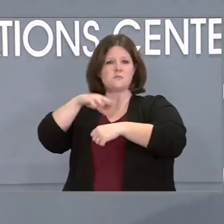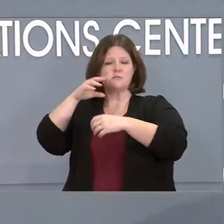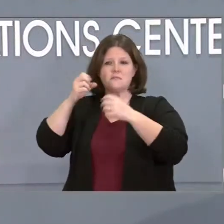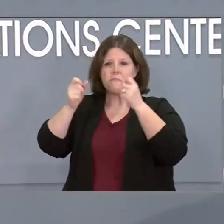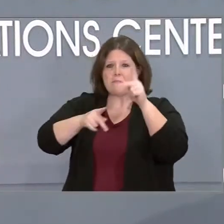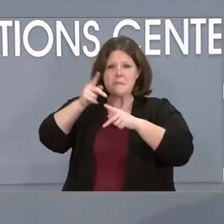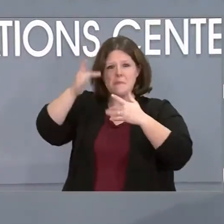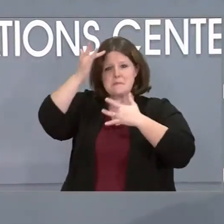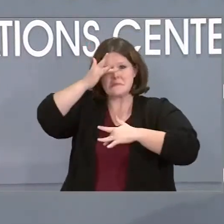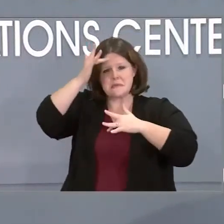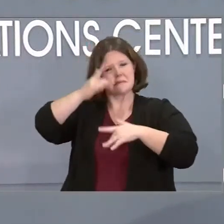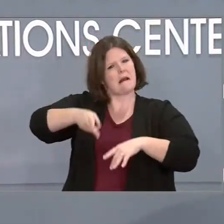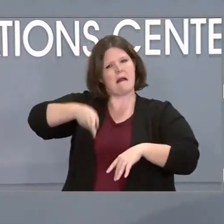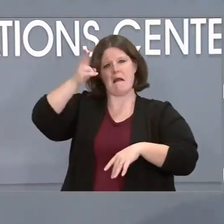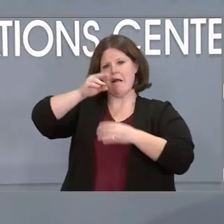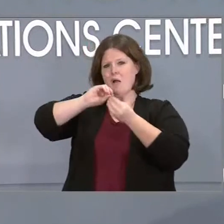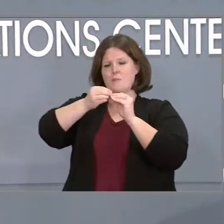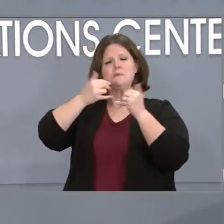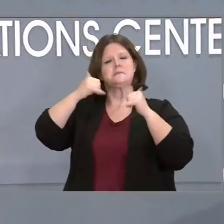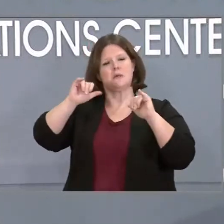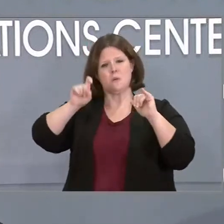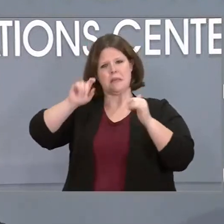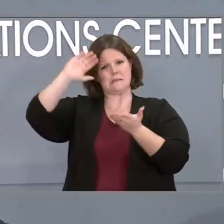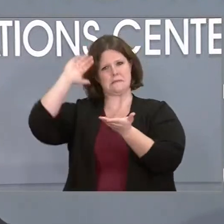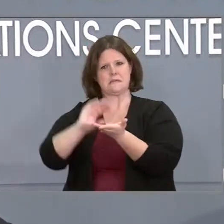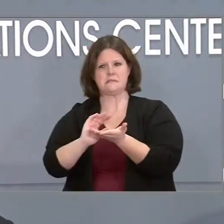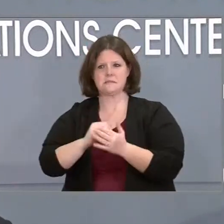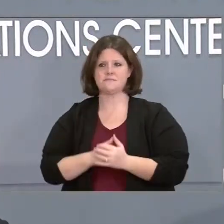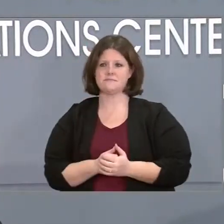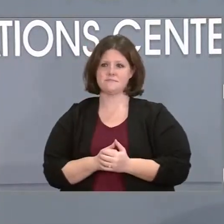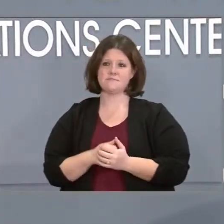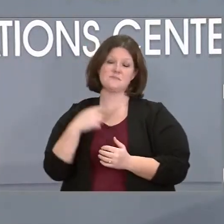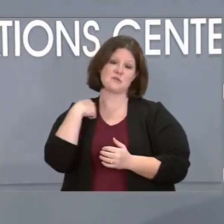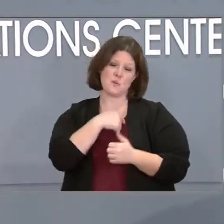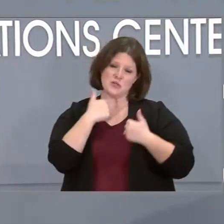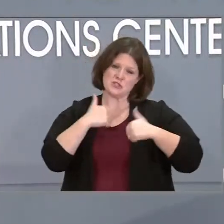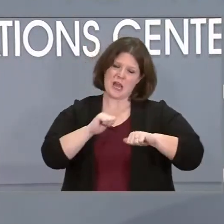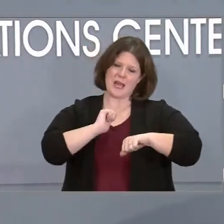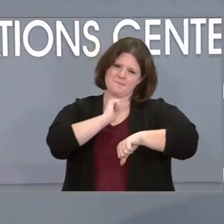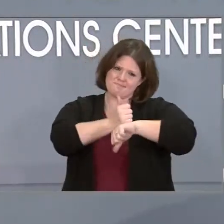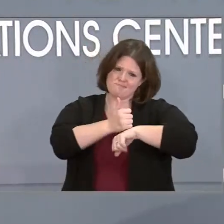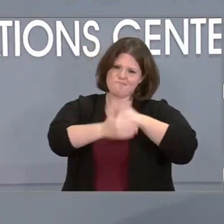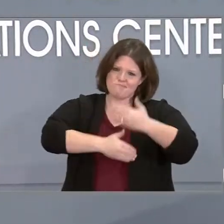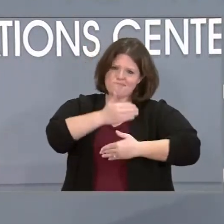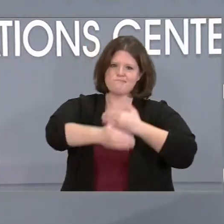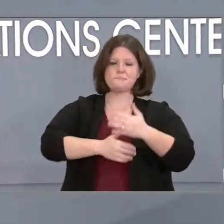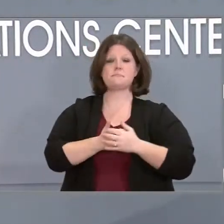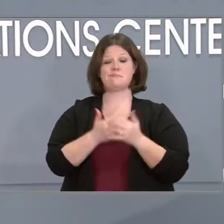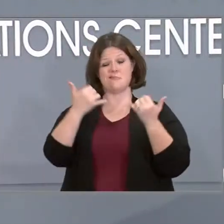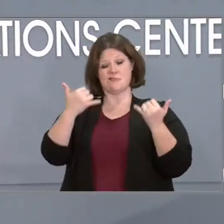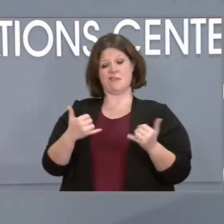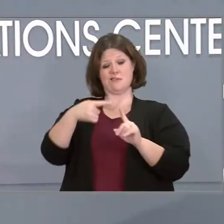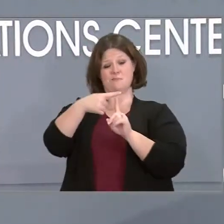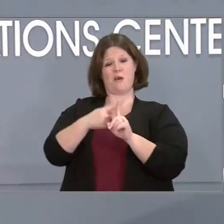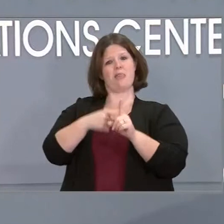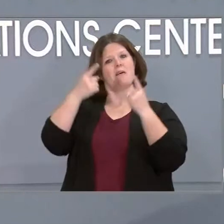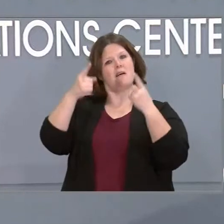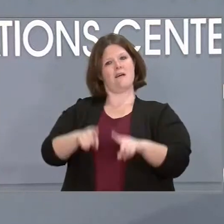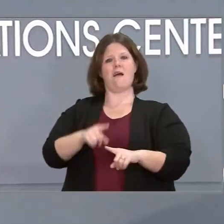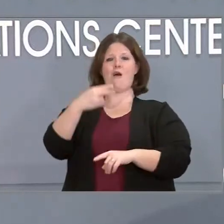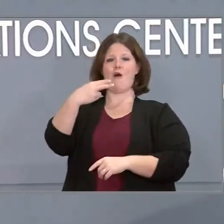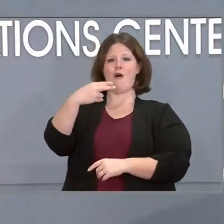progress continues, we still need to help those who are struggling. This month, the HOPE program marked its one-year